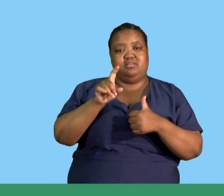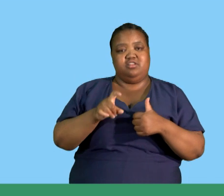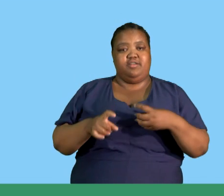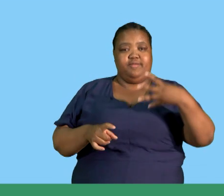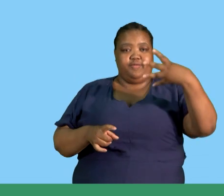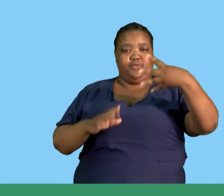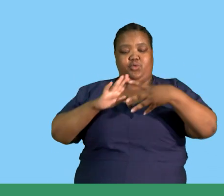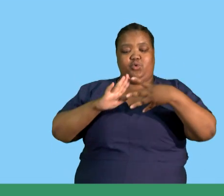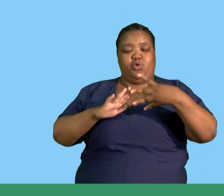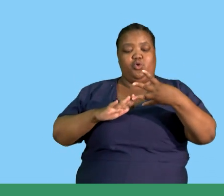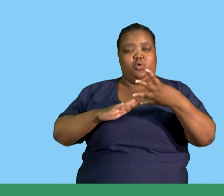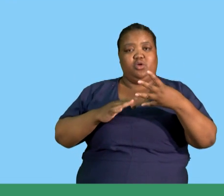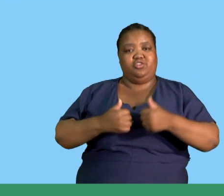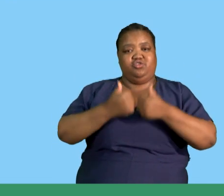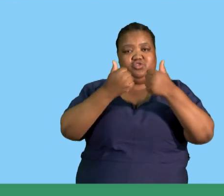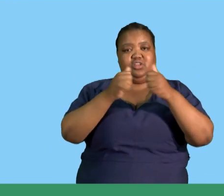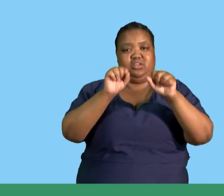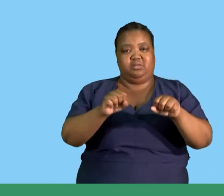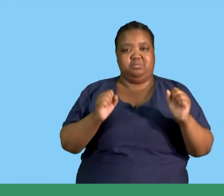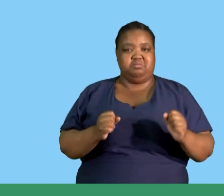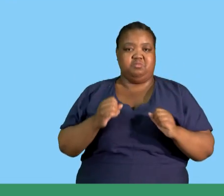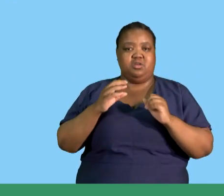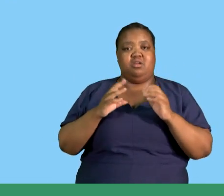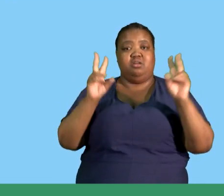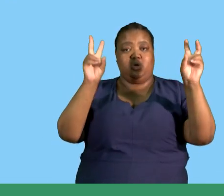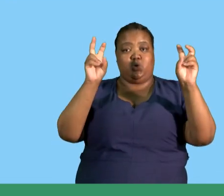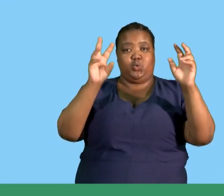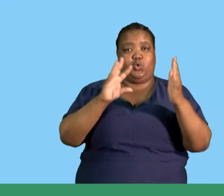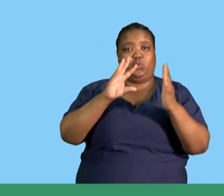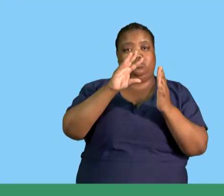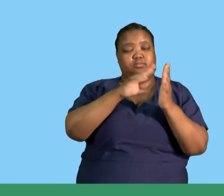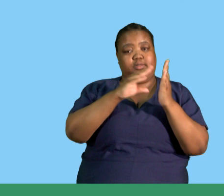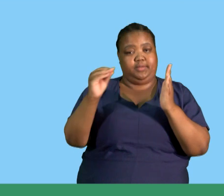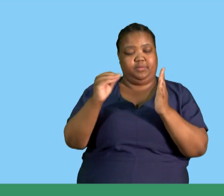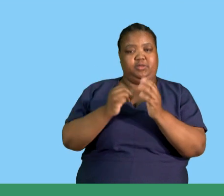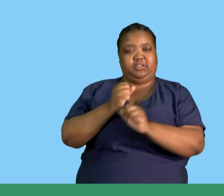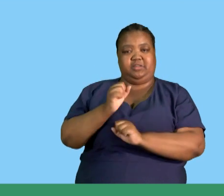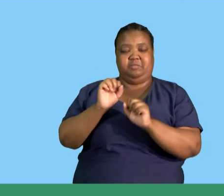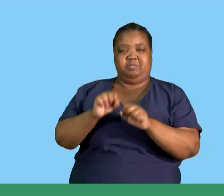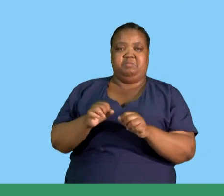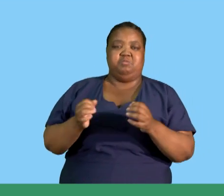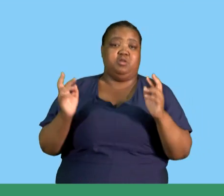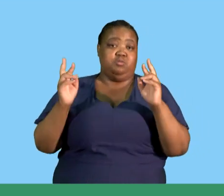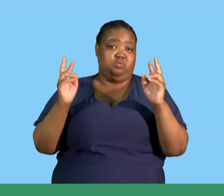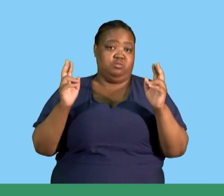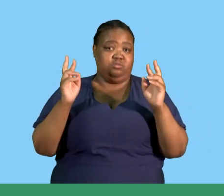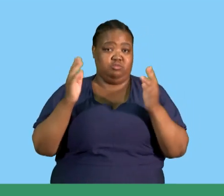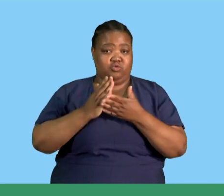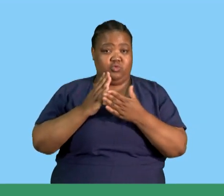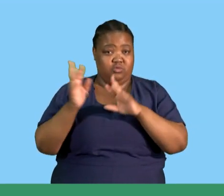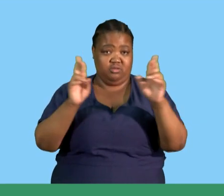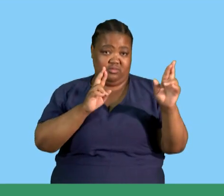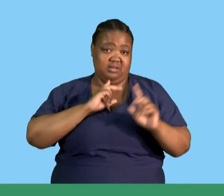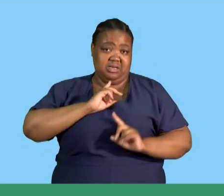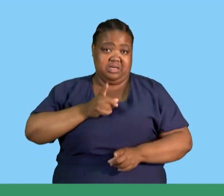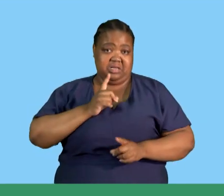quote 4 challenges. Now let's quote the challenges from this scenario. I'm sure you've quoted already. You are ready with your answers. You want to